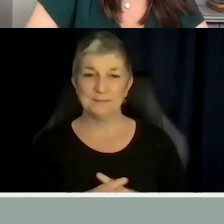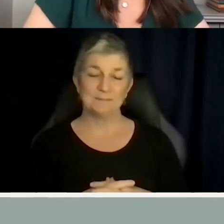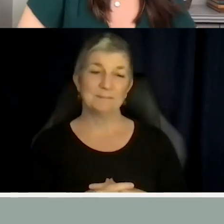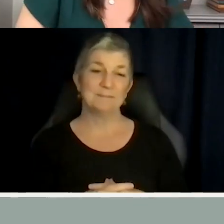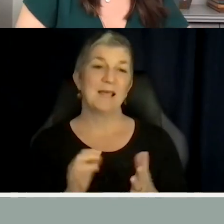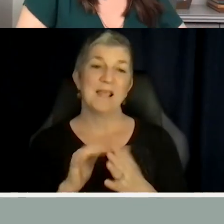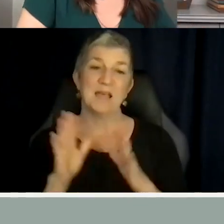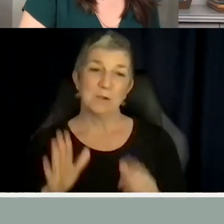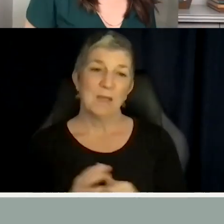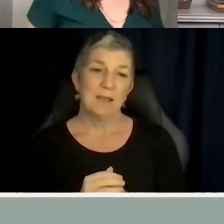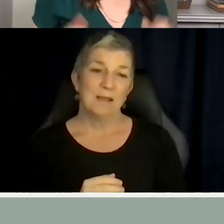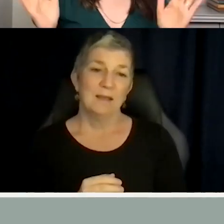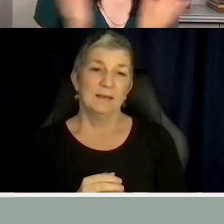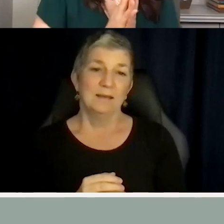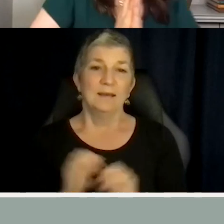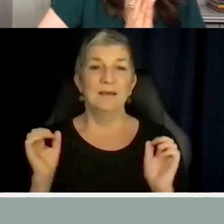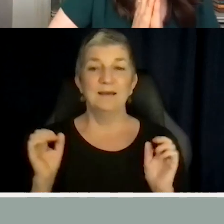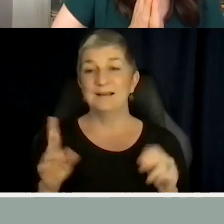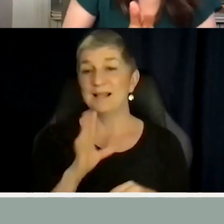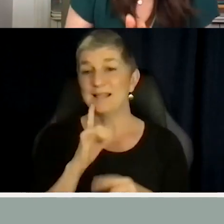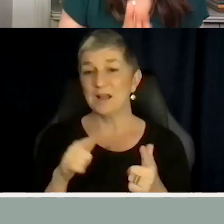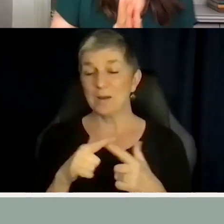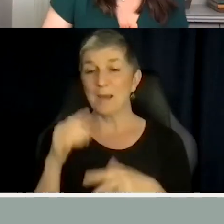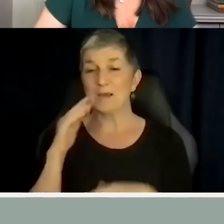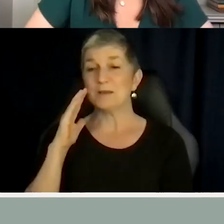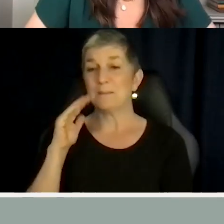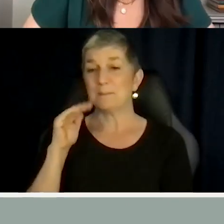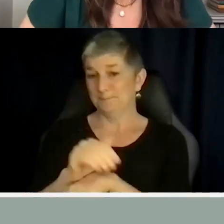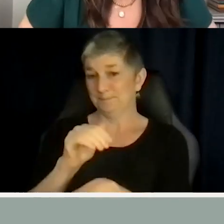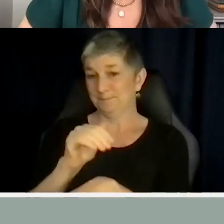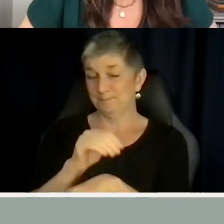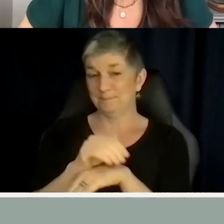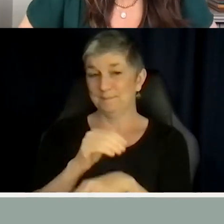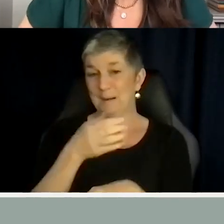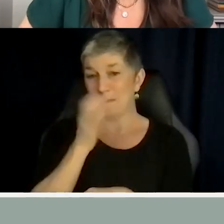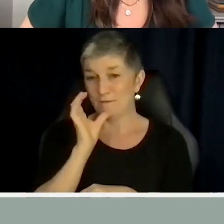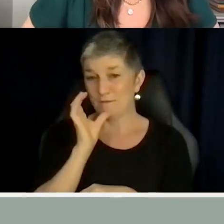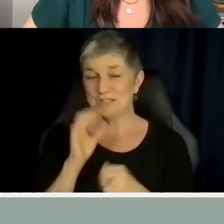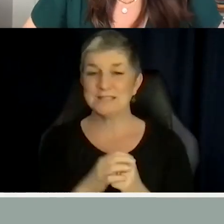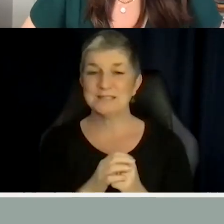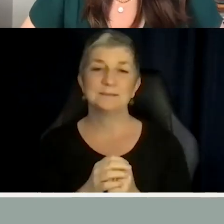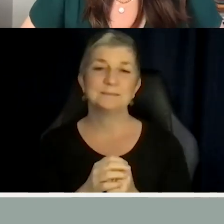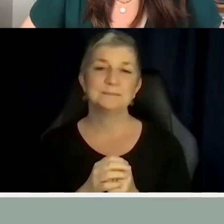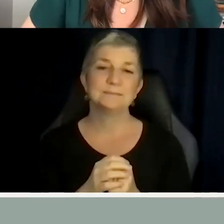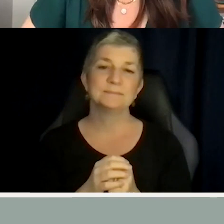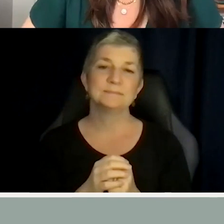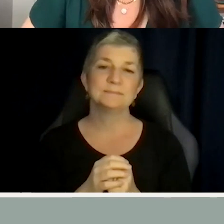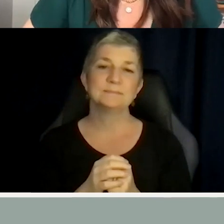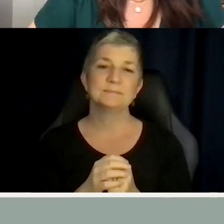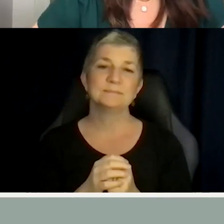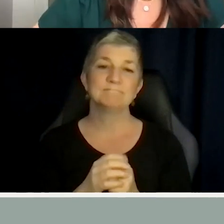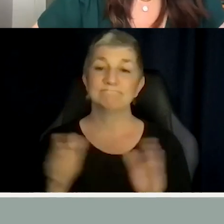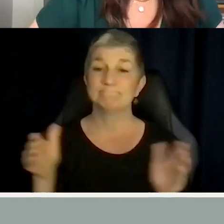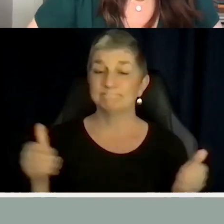great one. All right, let's talk about some PM beverages, bedtime beverages. I'm going to introduce to you